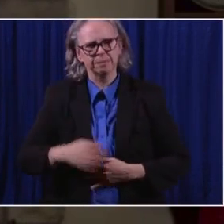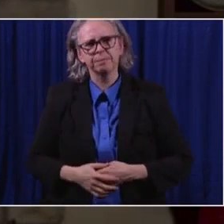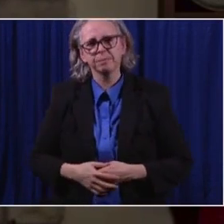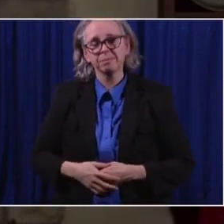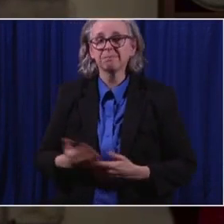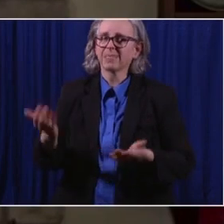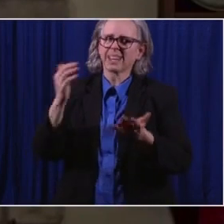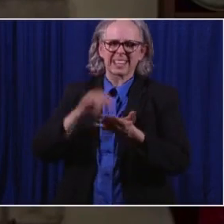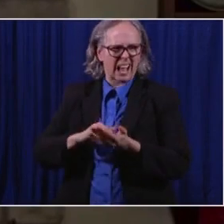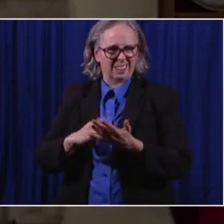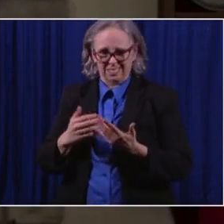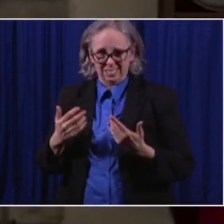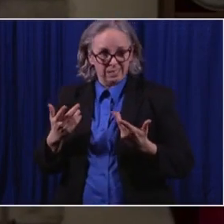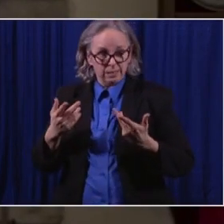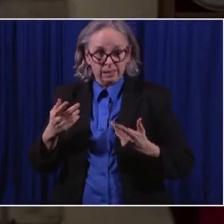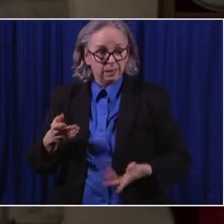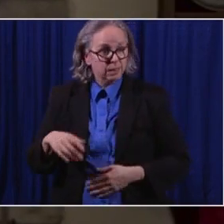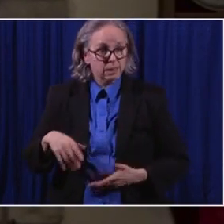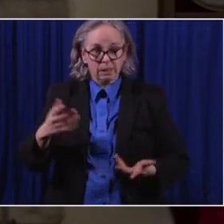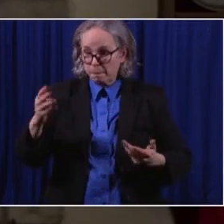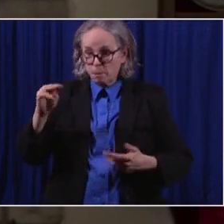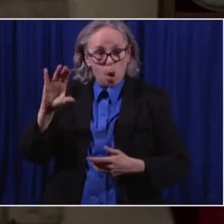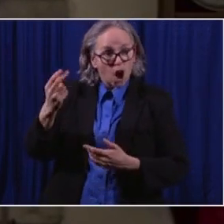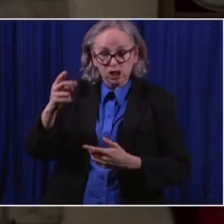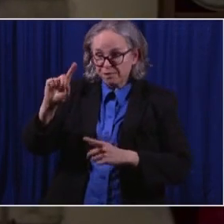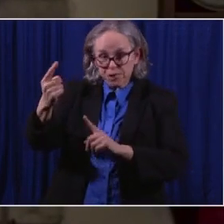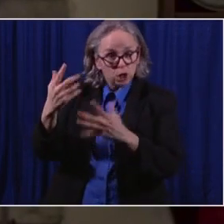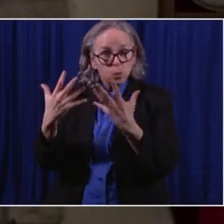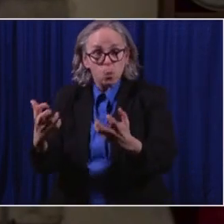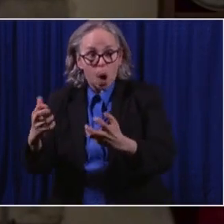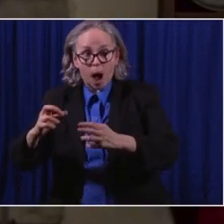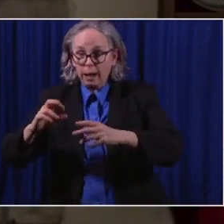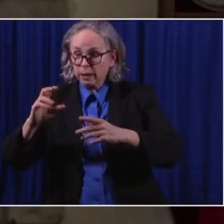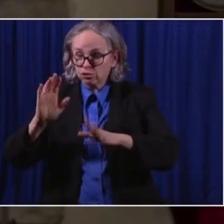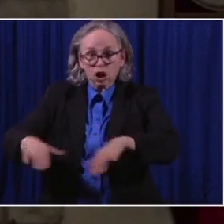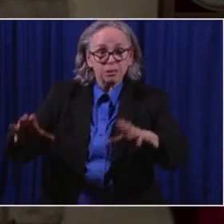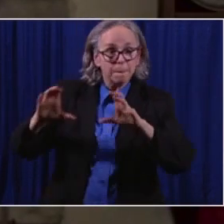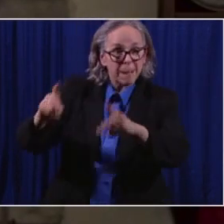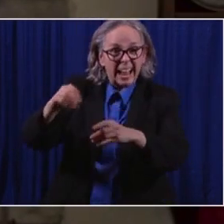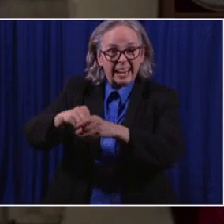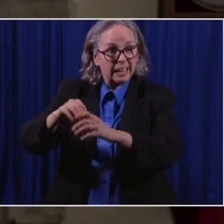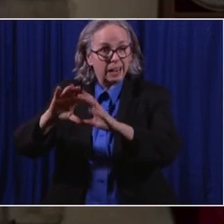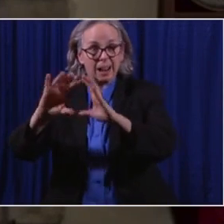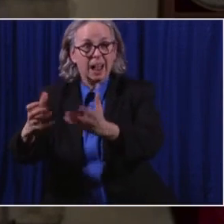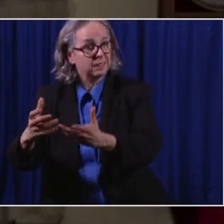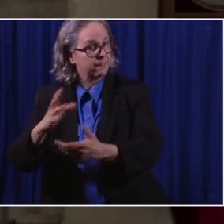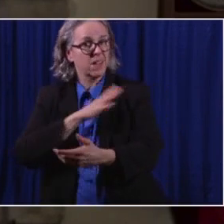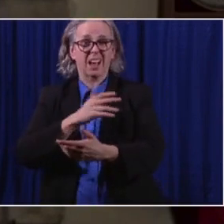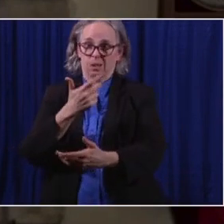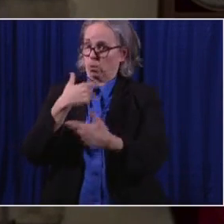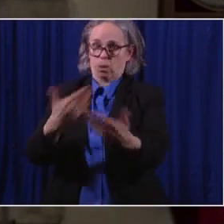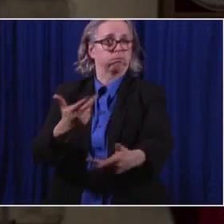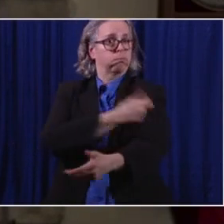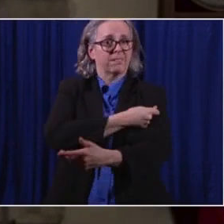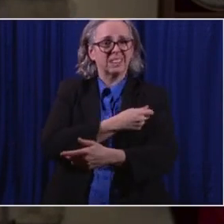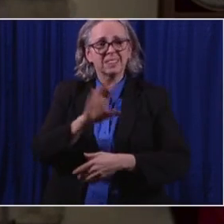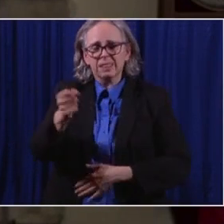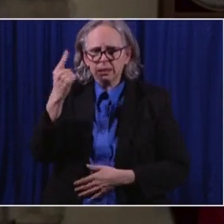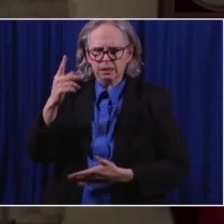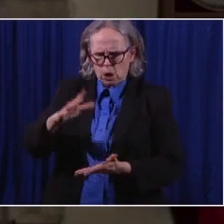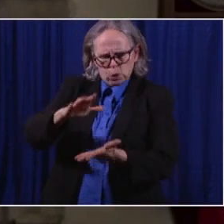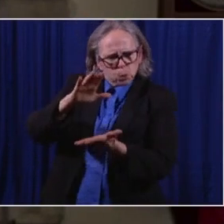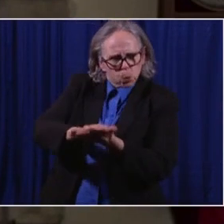Every school is going to be eligible for it. If school has been in person all the way through, they're eligible for it and they can